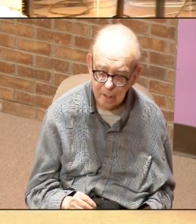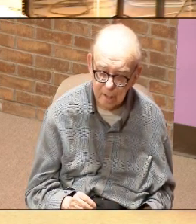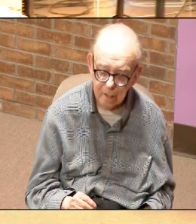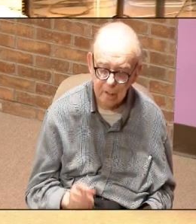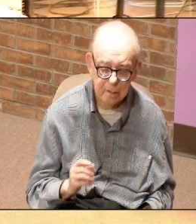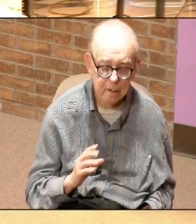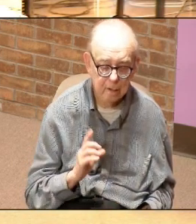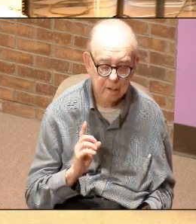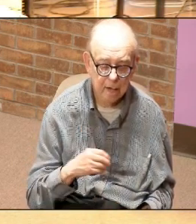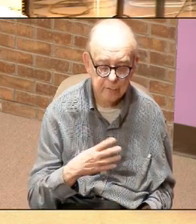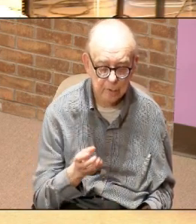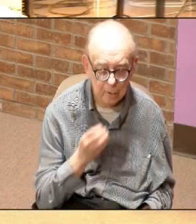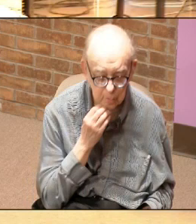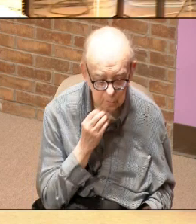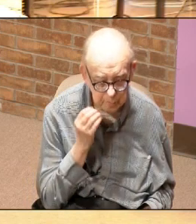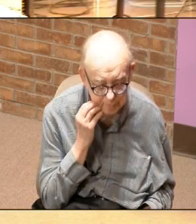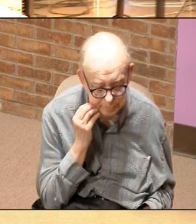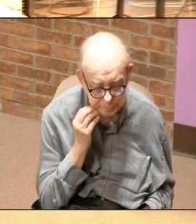And I got to go home.